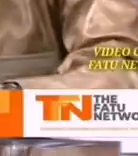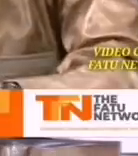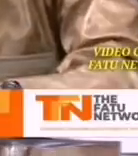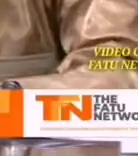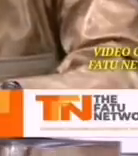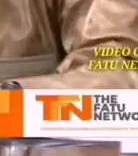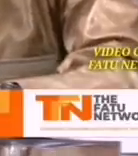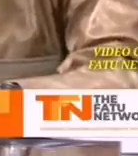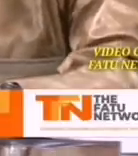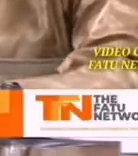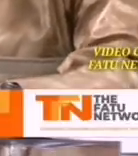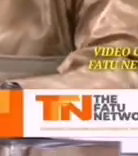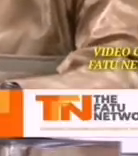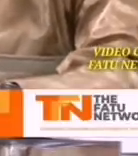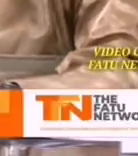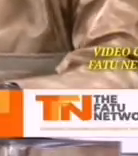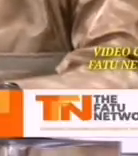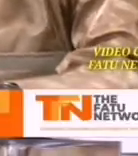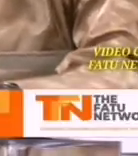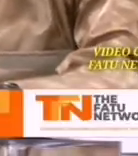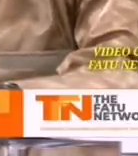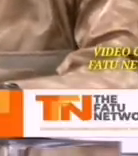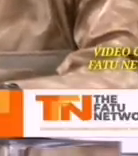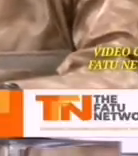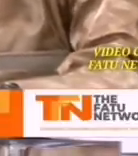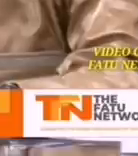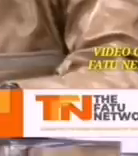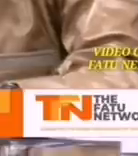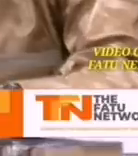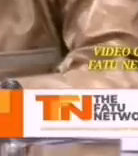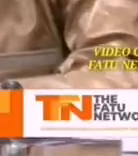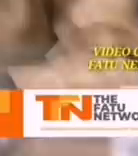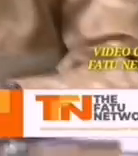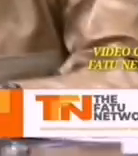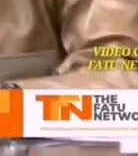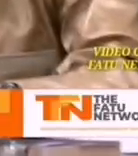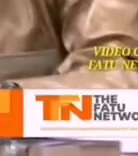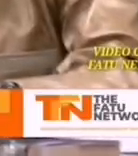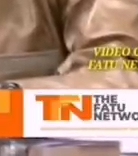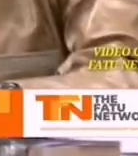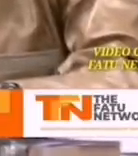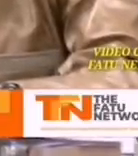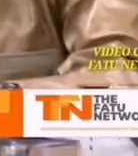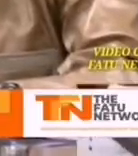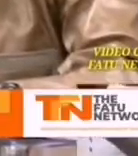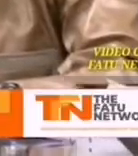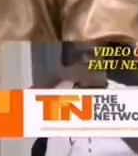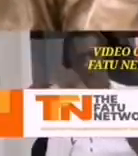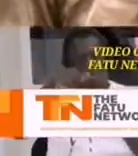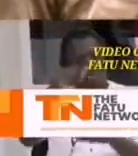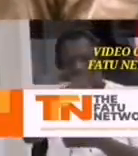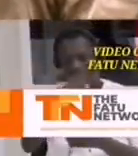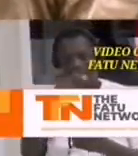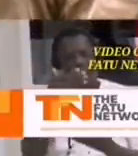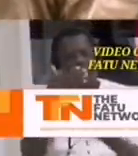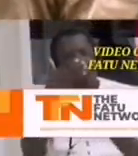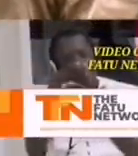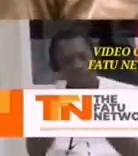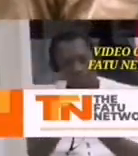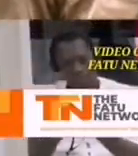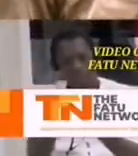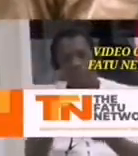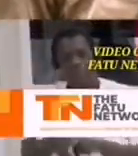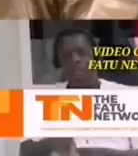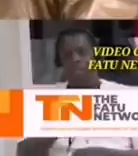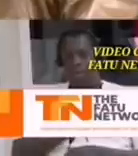kuolmu yalonko ayelong. Ousmane Koro Cisse lafato bariman sakunda imansong, but finally the state